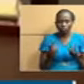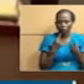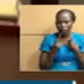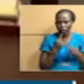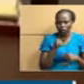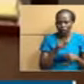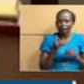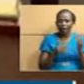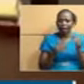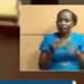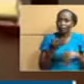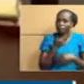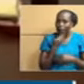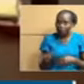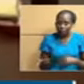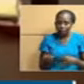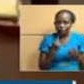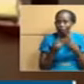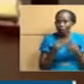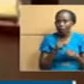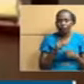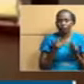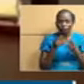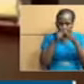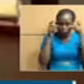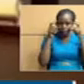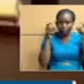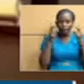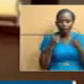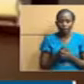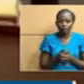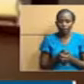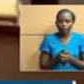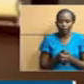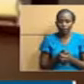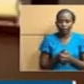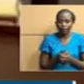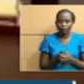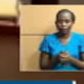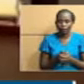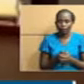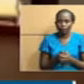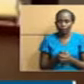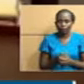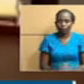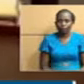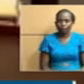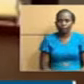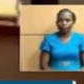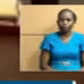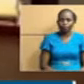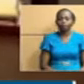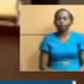high time that now you start opening your eyes. It has to be influenced to get. Yes. Okay. Thank you. Thank you. Thank you,